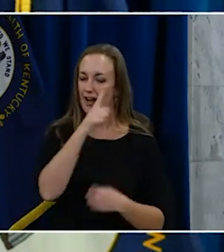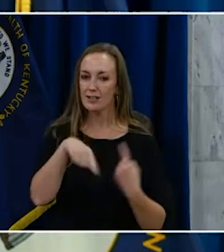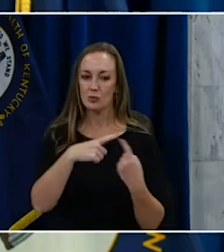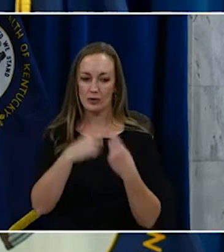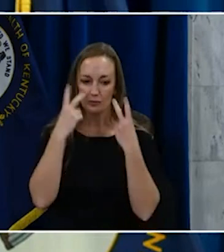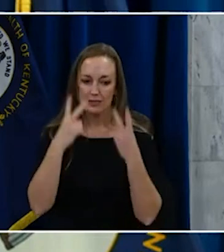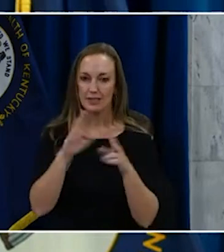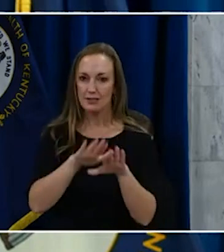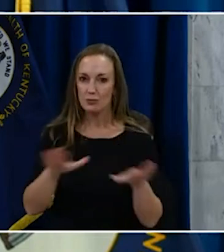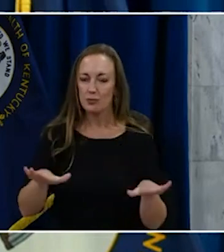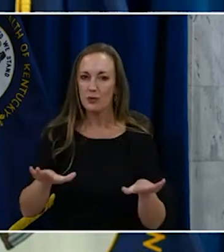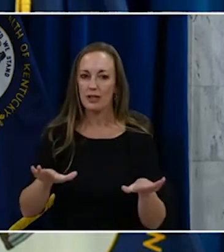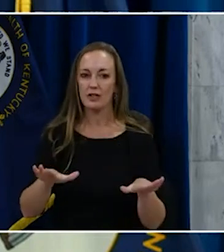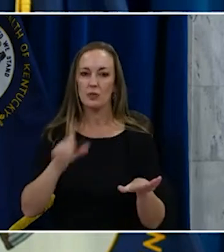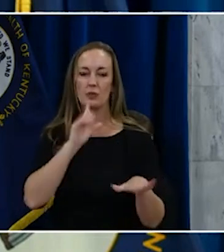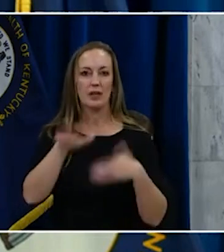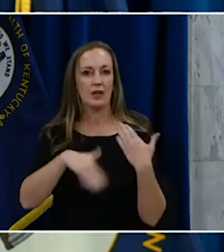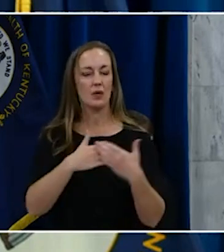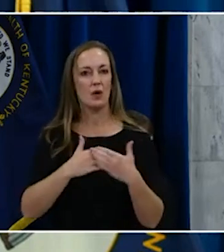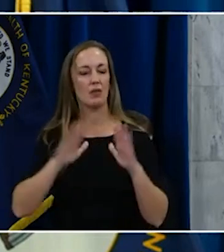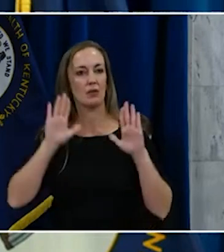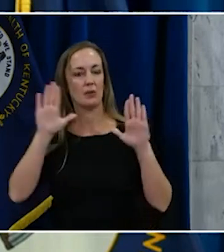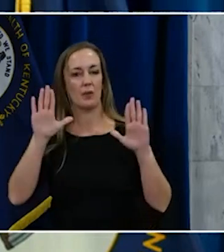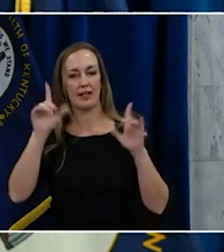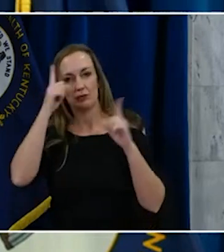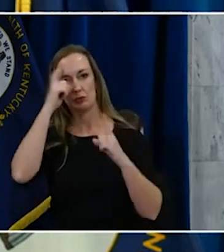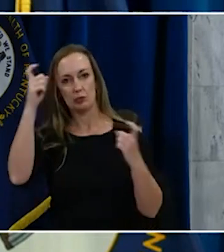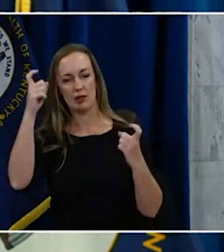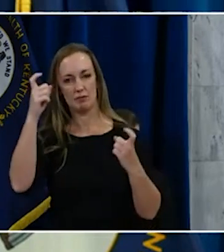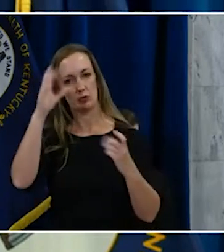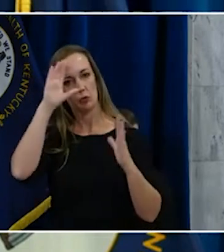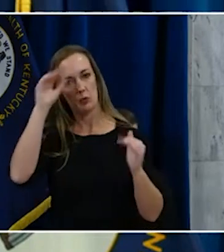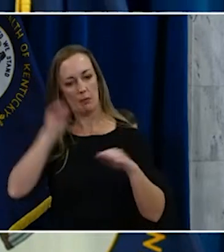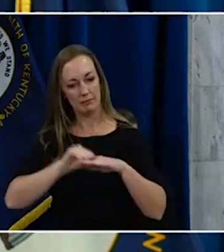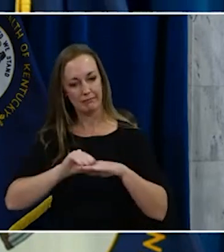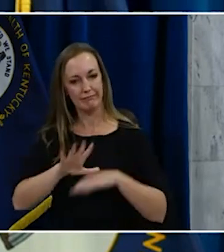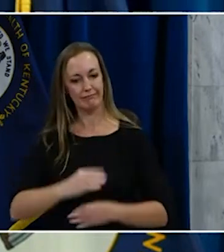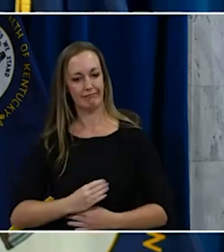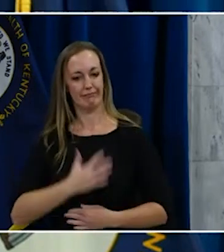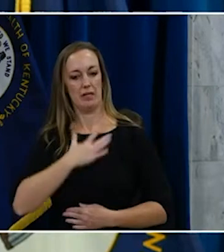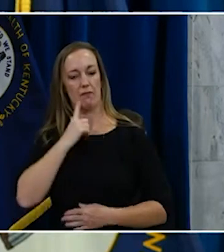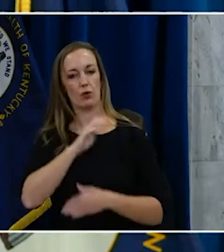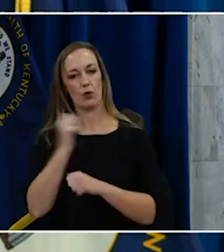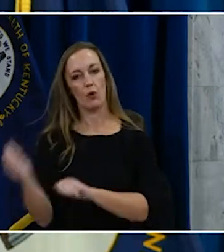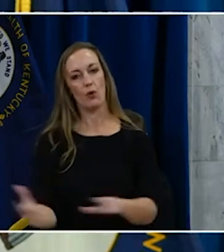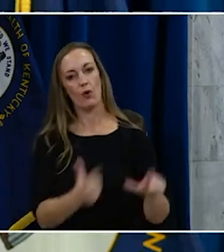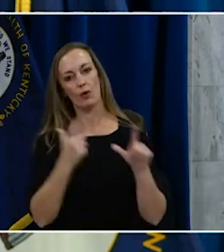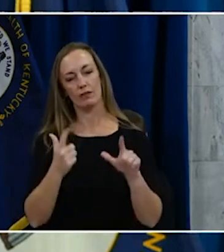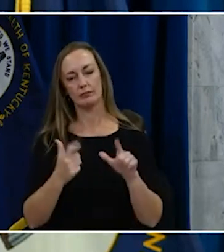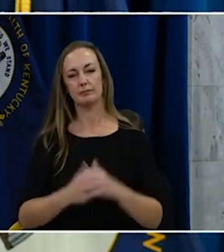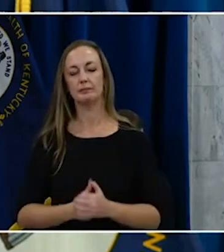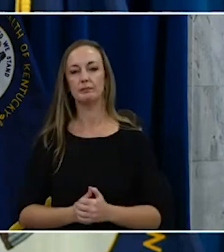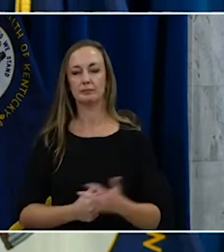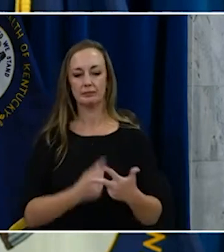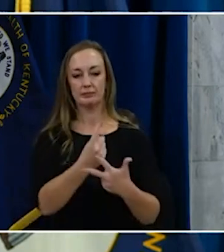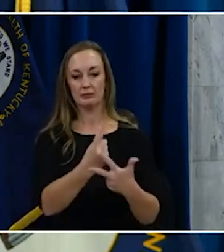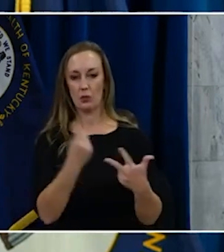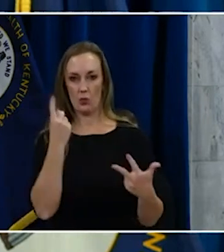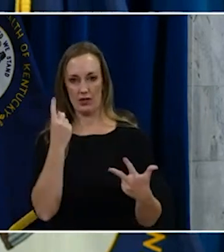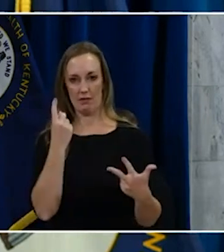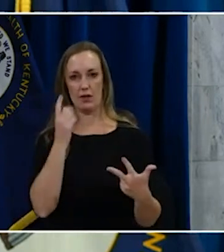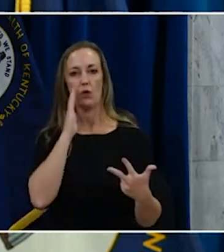great aspirations that you hope to inspire in all of them. One of these individuals will be